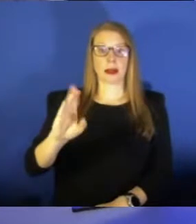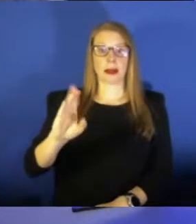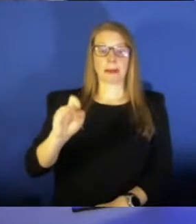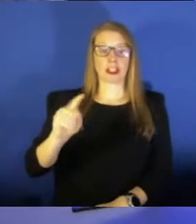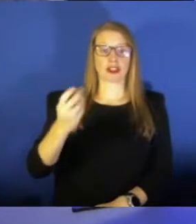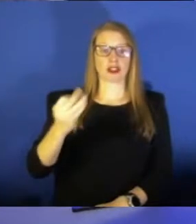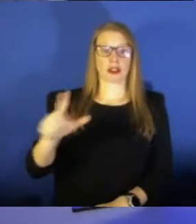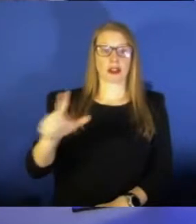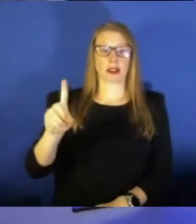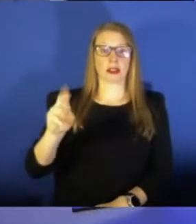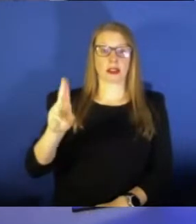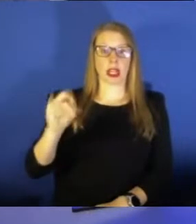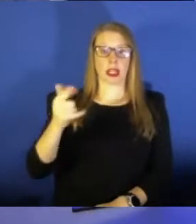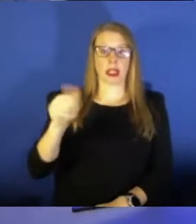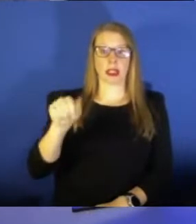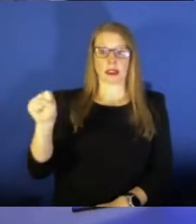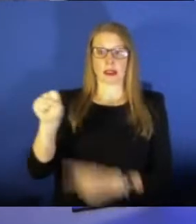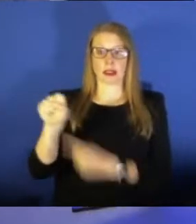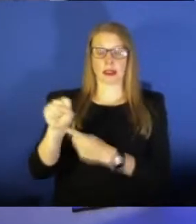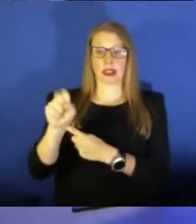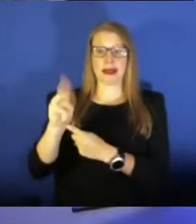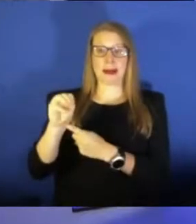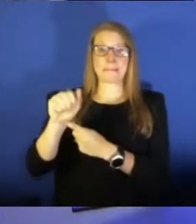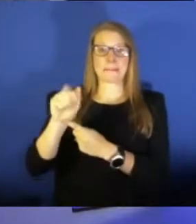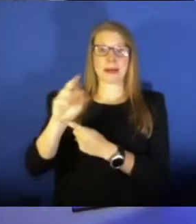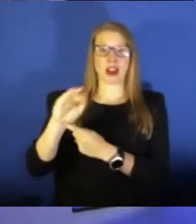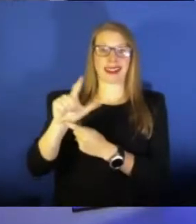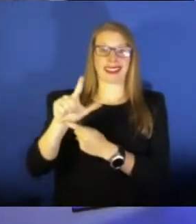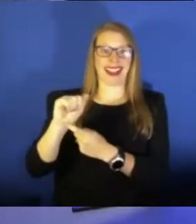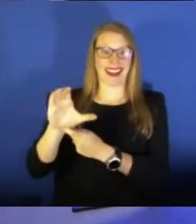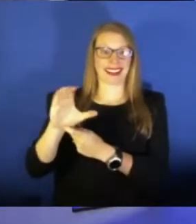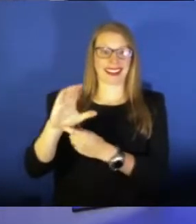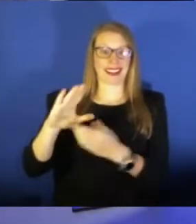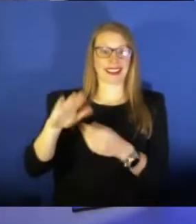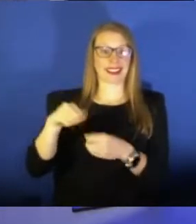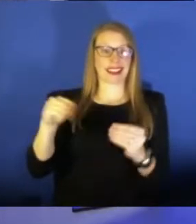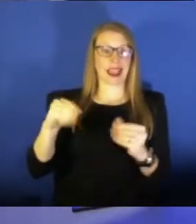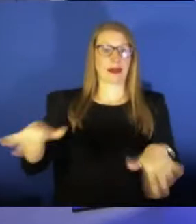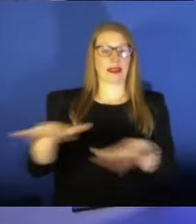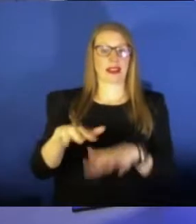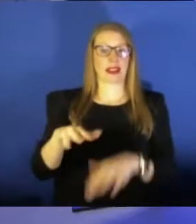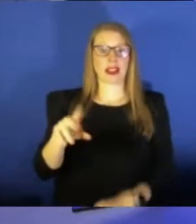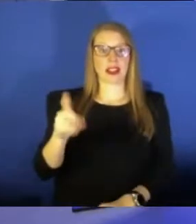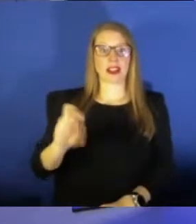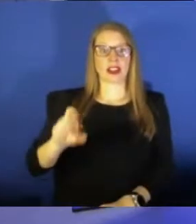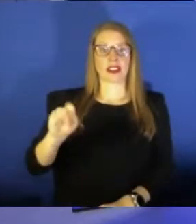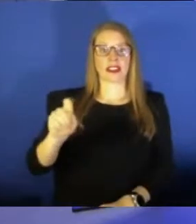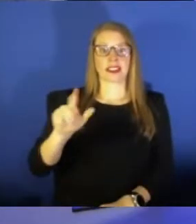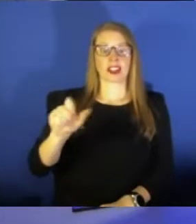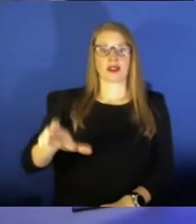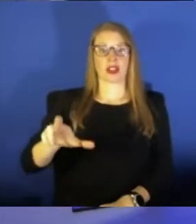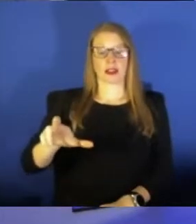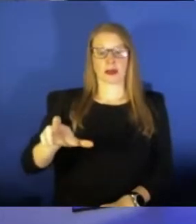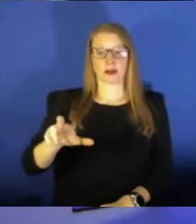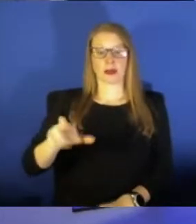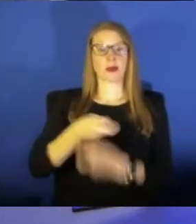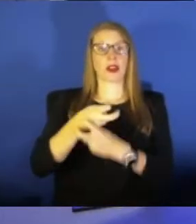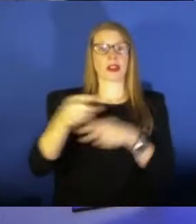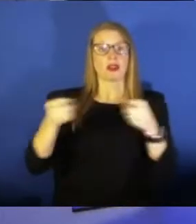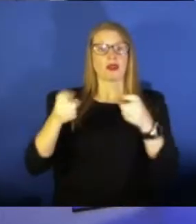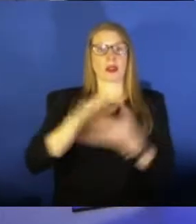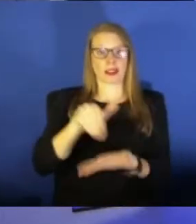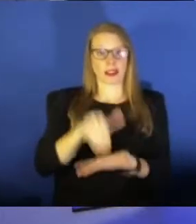overdoses in 2021. 50 were fentanyl related, an increase of 150% from 2019